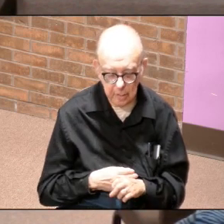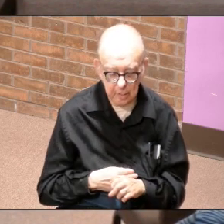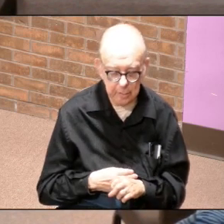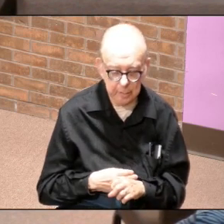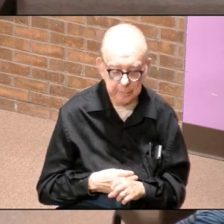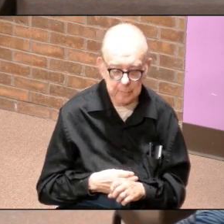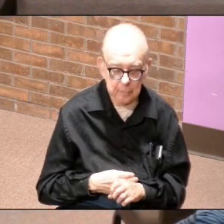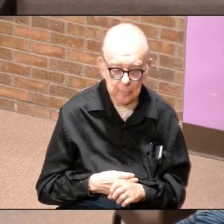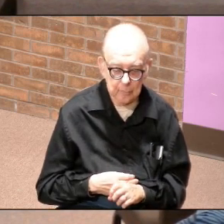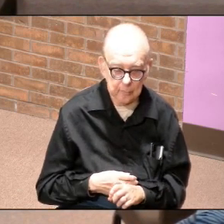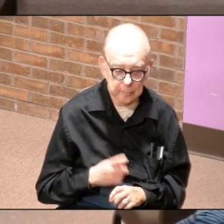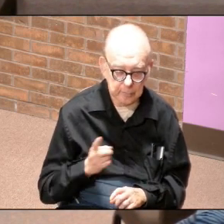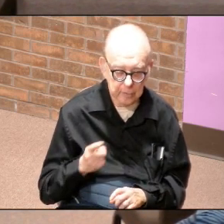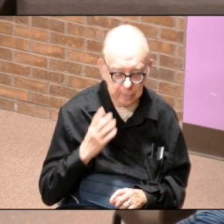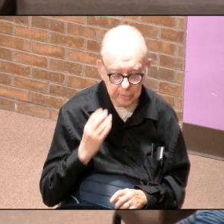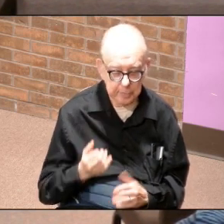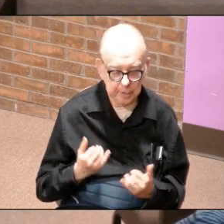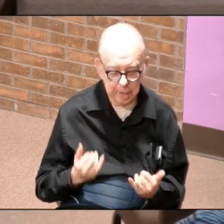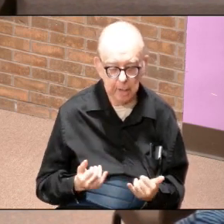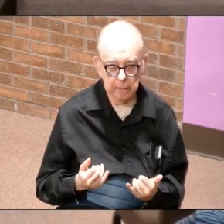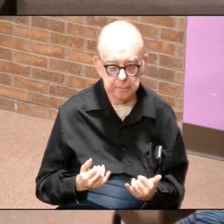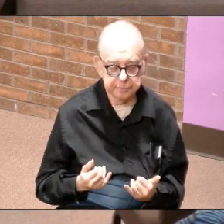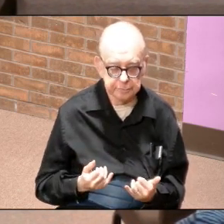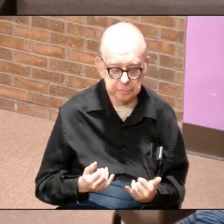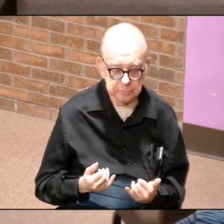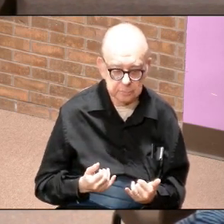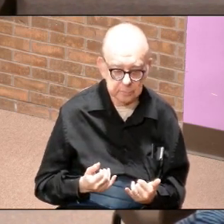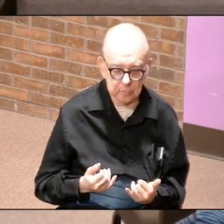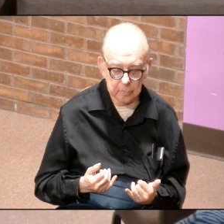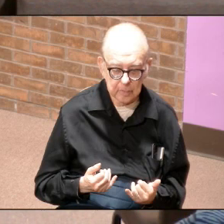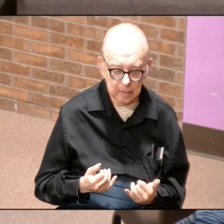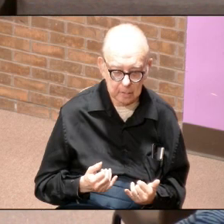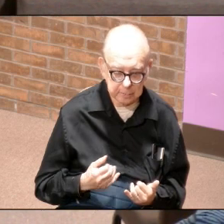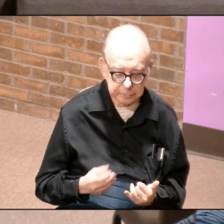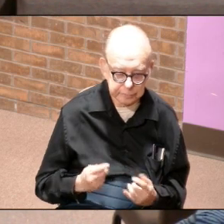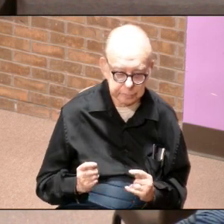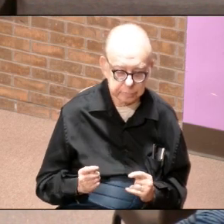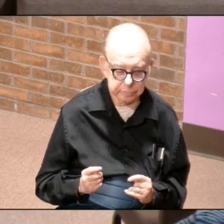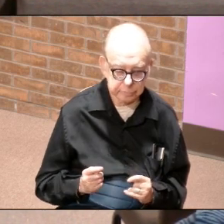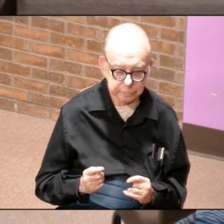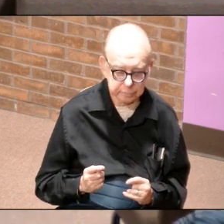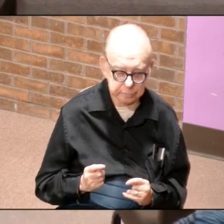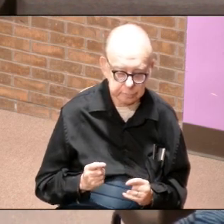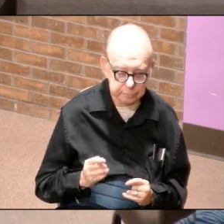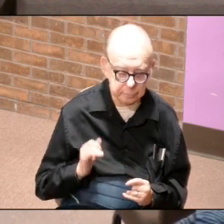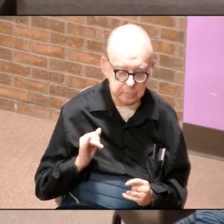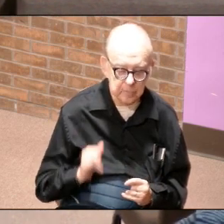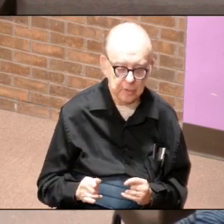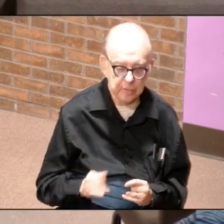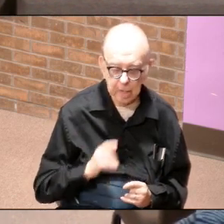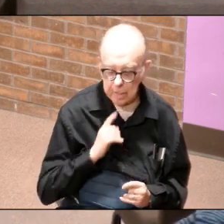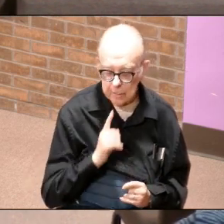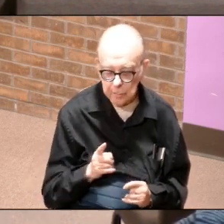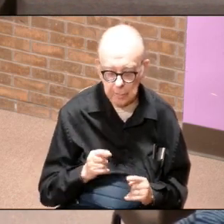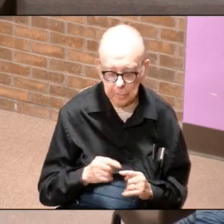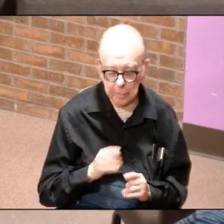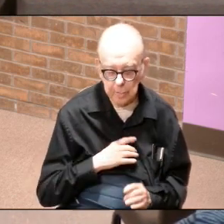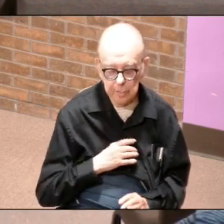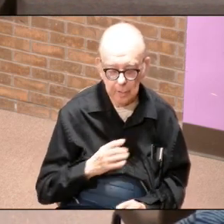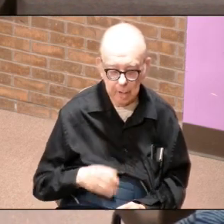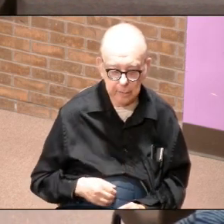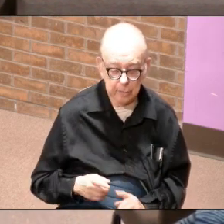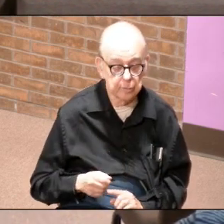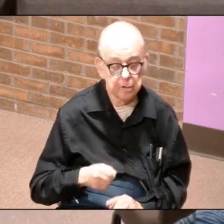it is that you're going through right now and trying to stay true to Christ or to